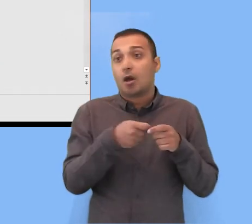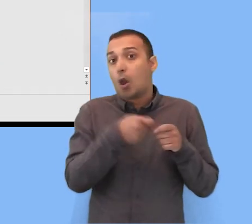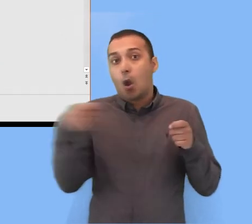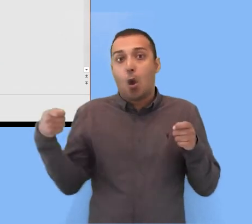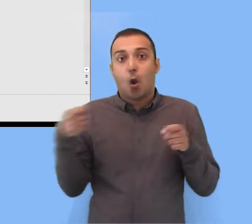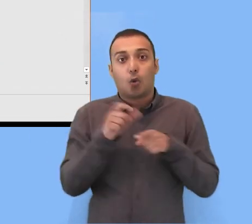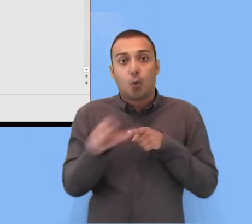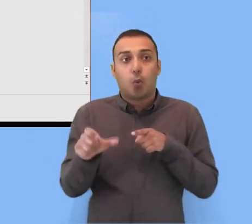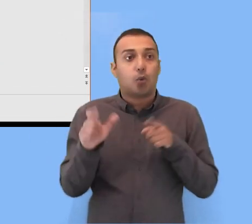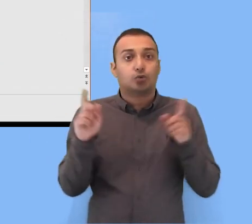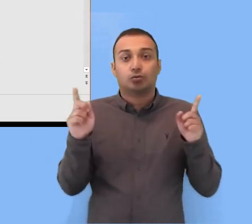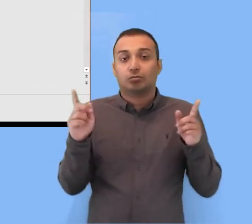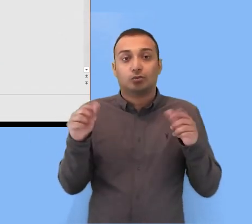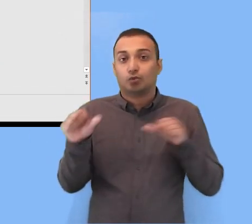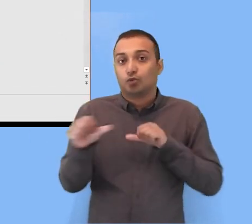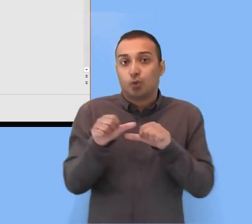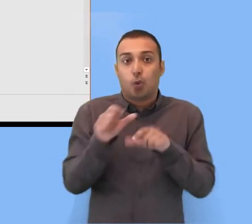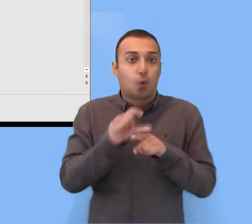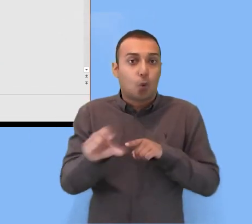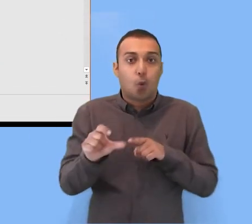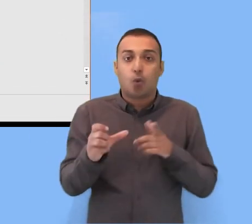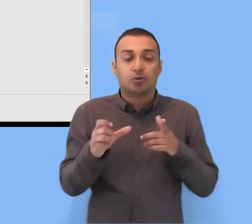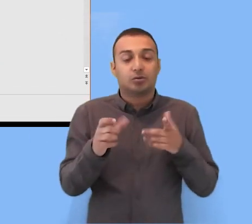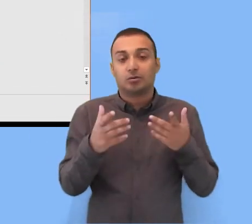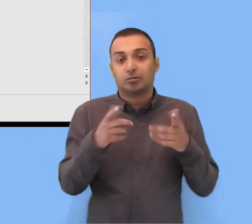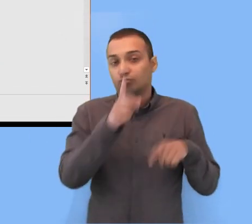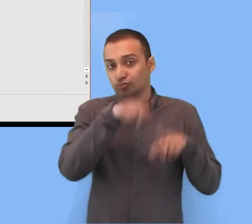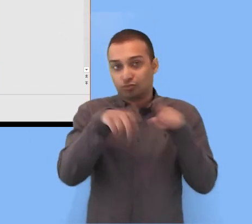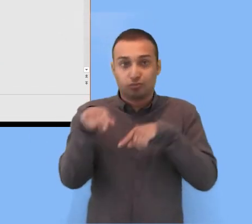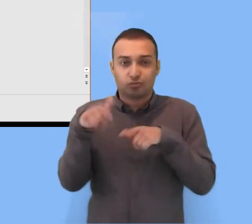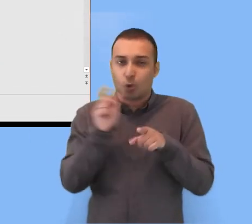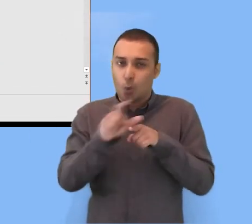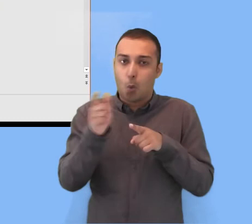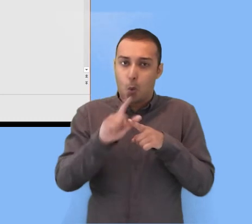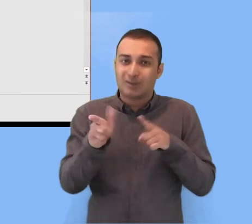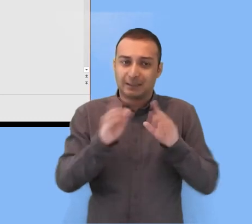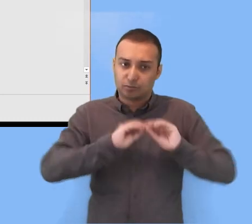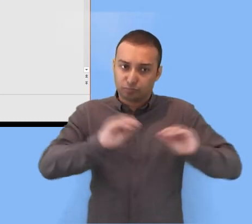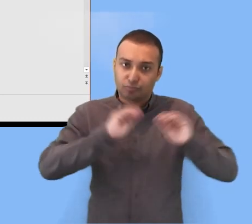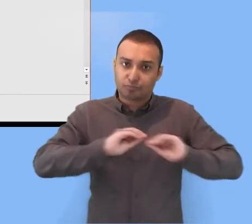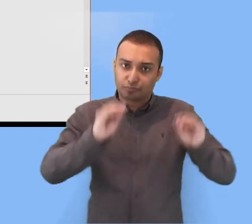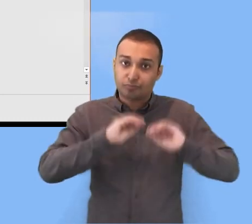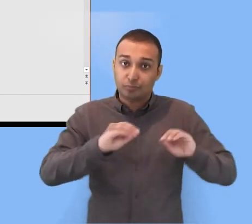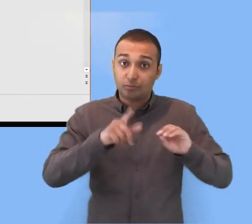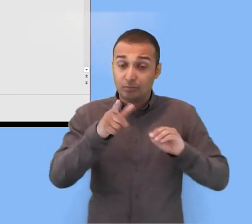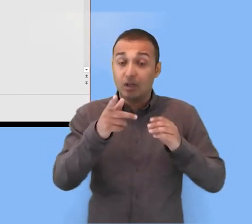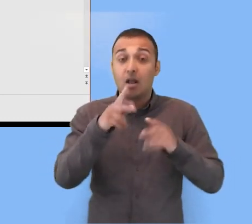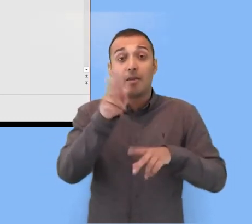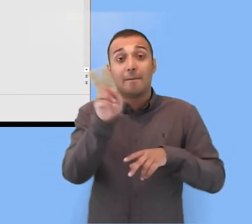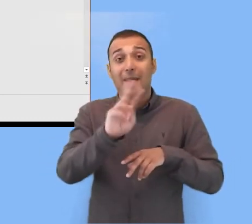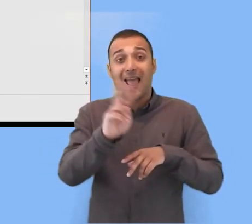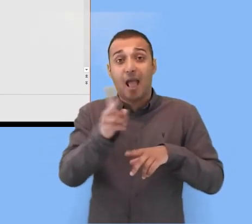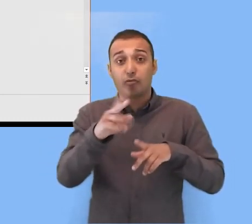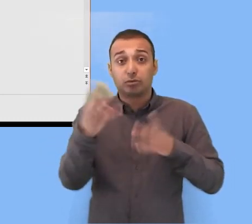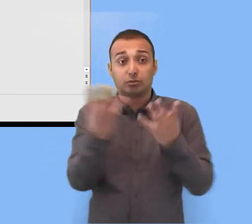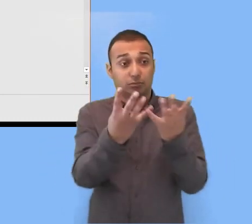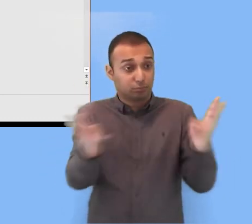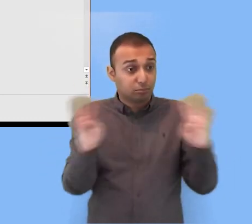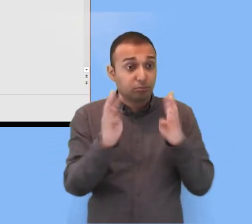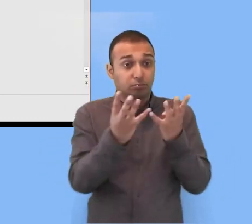the breadth of experience, parents' experiences that gave me really made me passionate